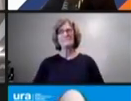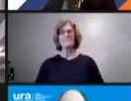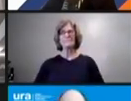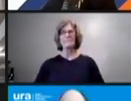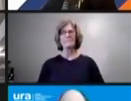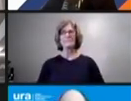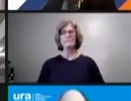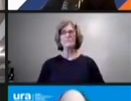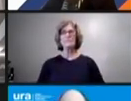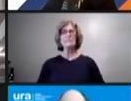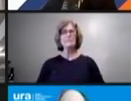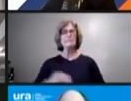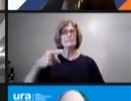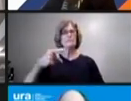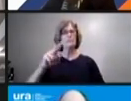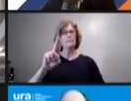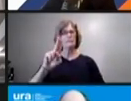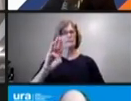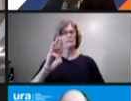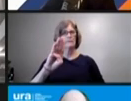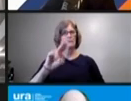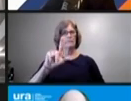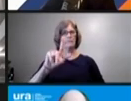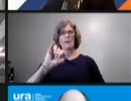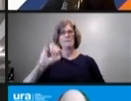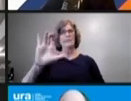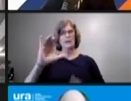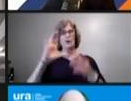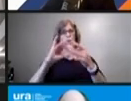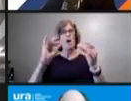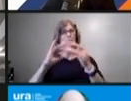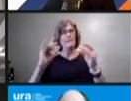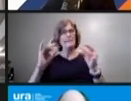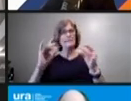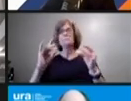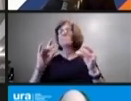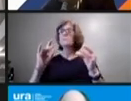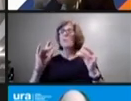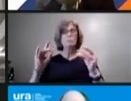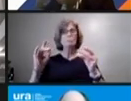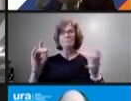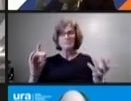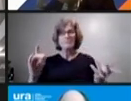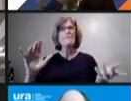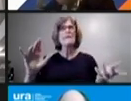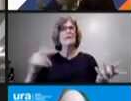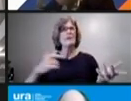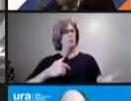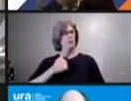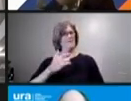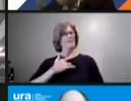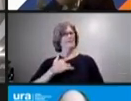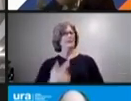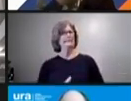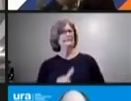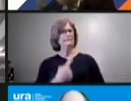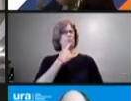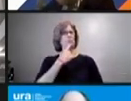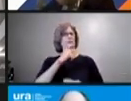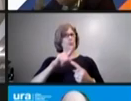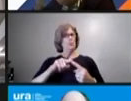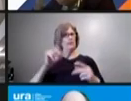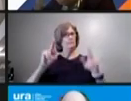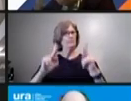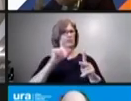So we don't have any public comment today. As we talk about regularly, it's always disappointing to not have public